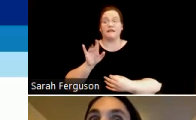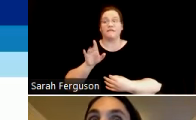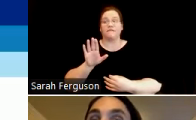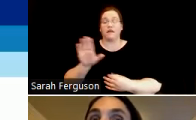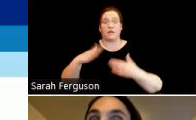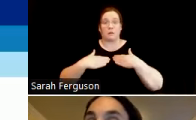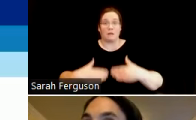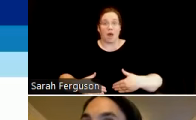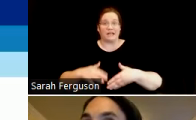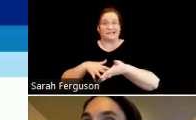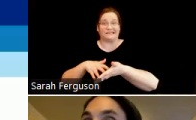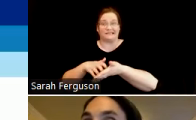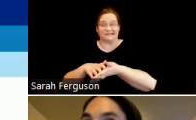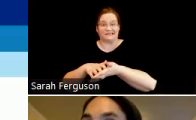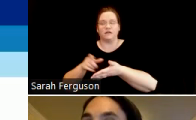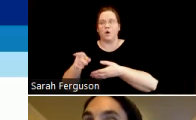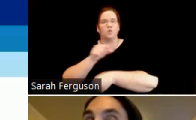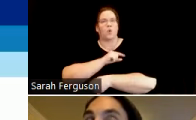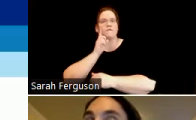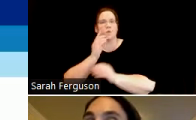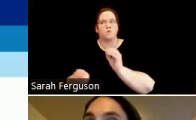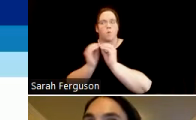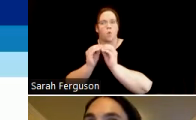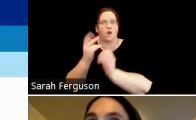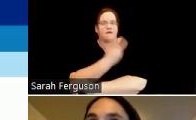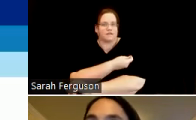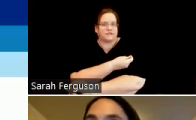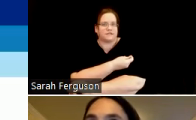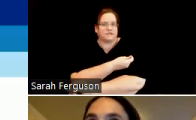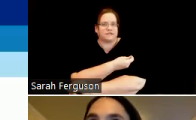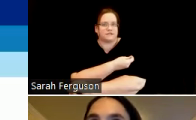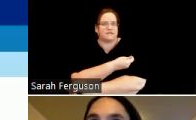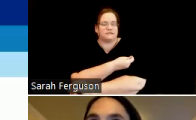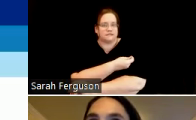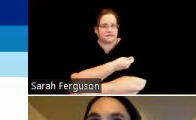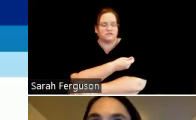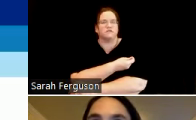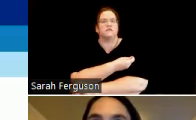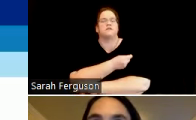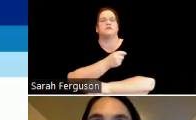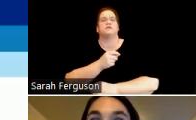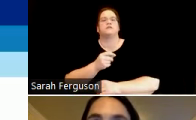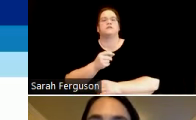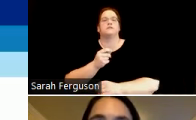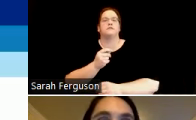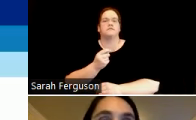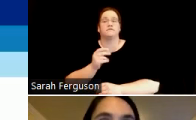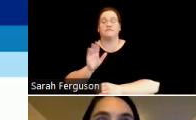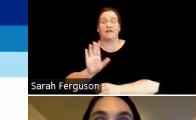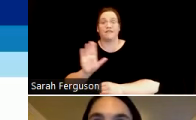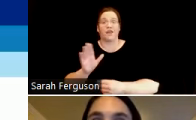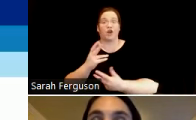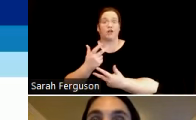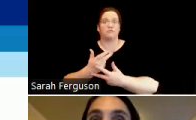been eligible for additional vaccines, and that their series may be 3 vaccines